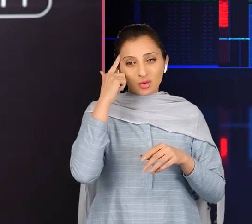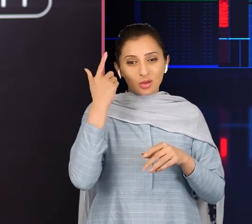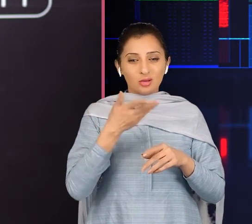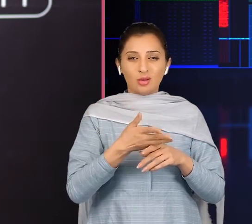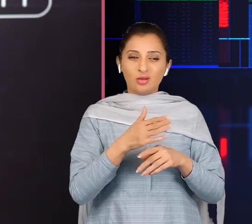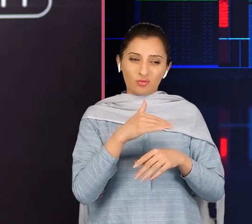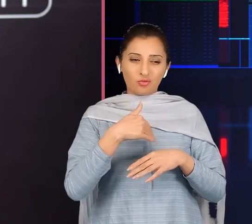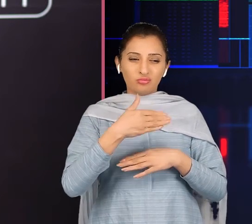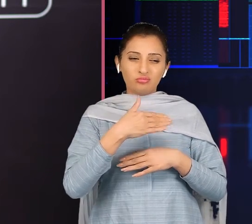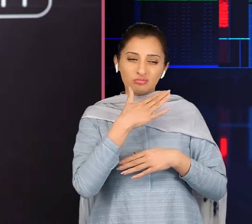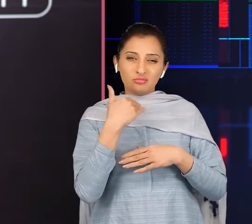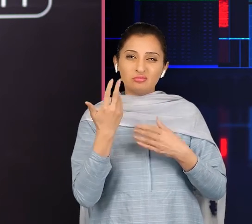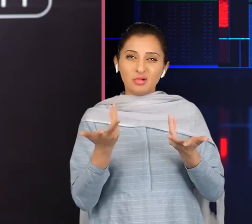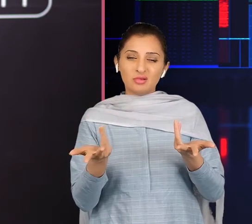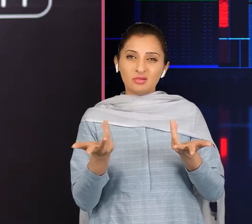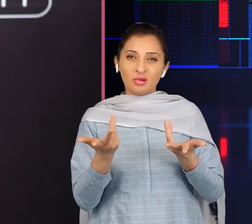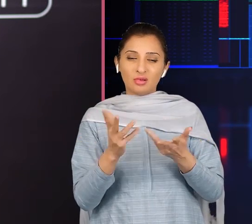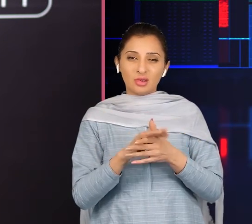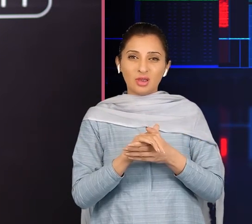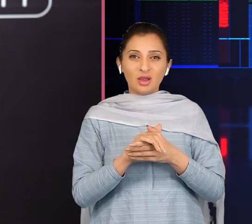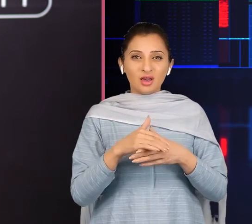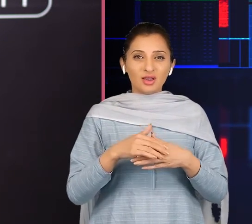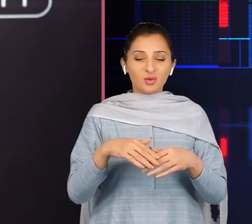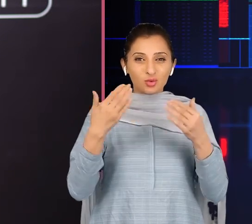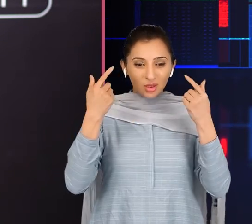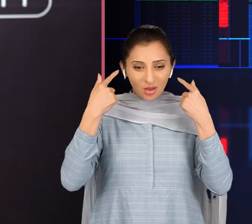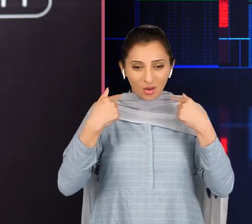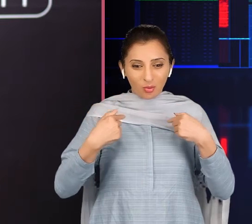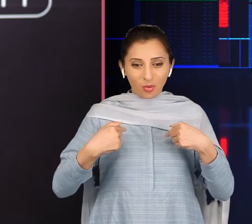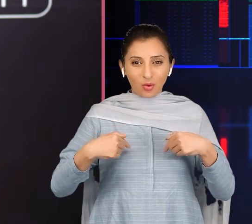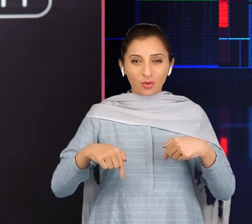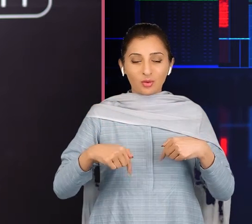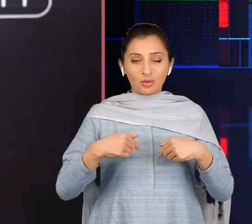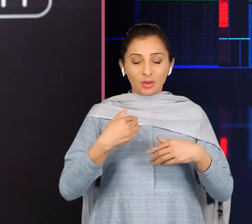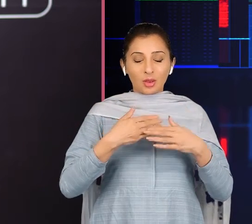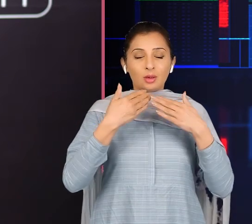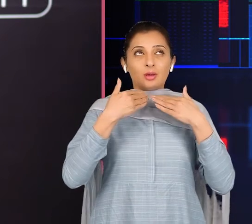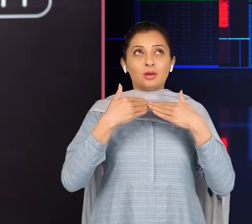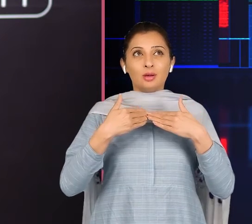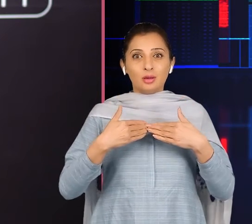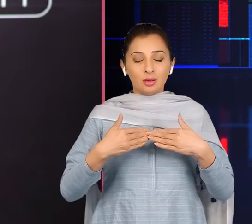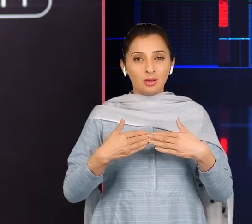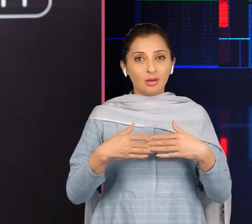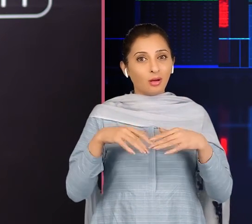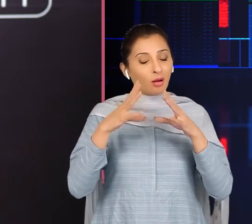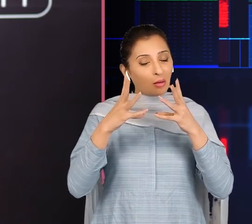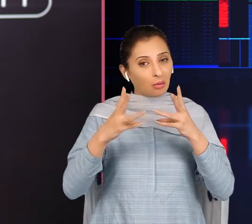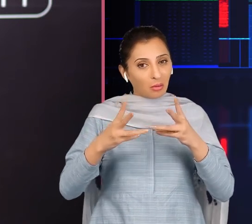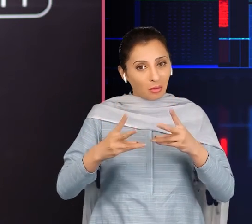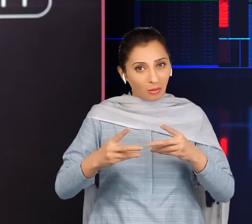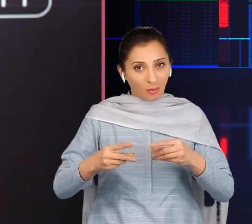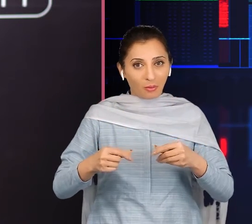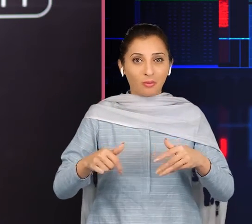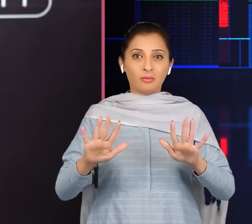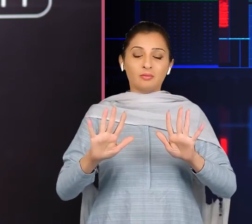survive. We didn't think she would survive because obviously her body had gone into respiratory distress and it didn't look good.